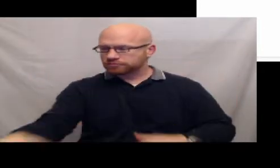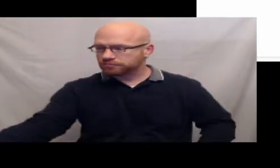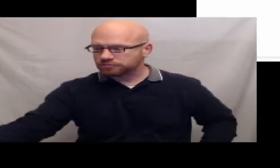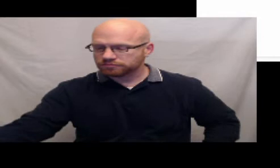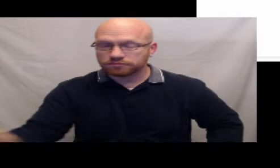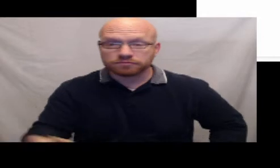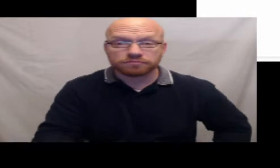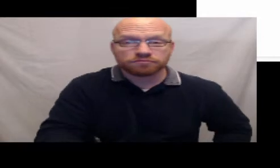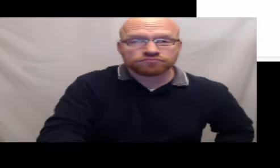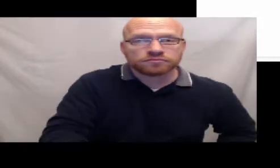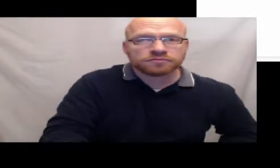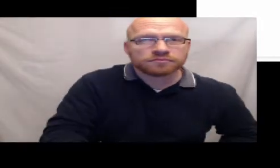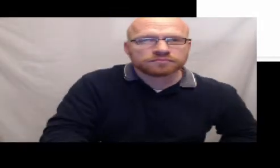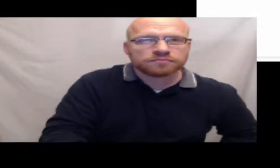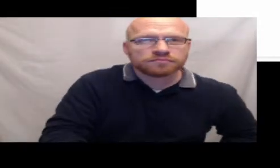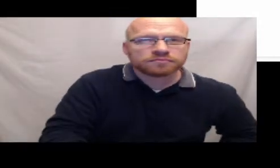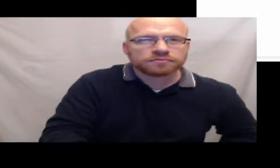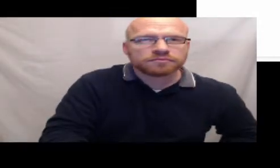x.